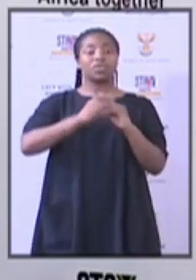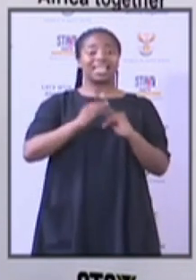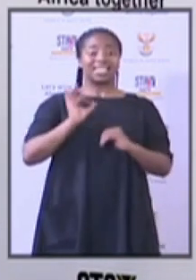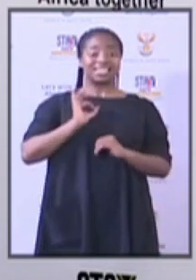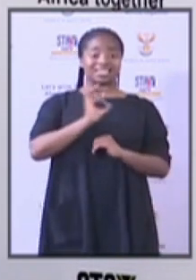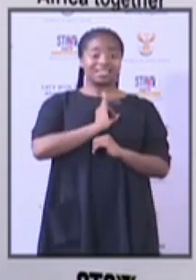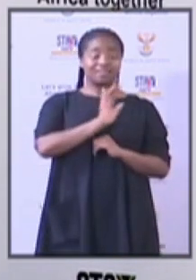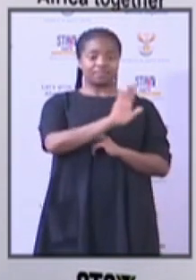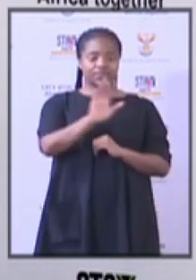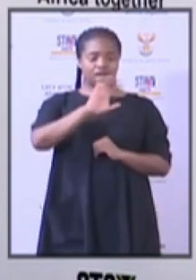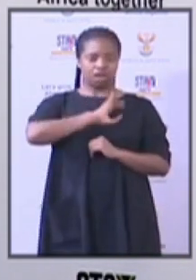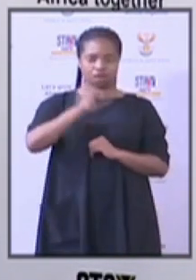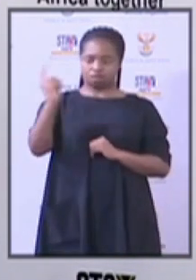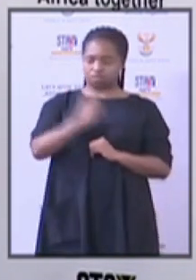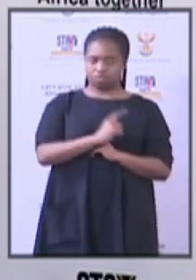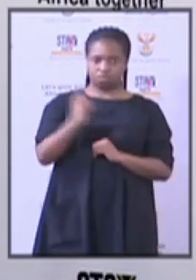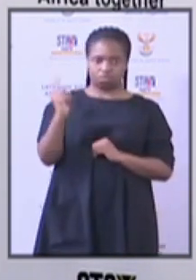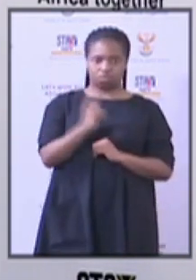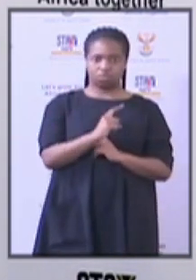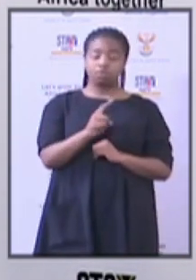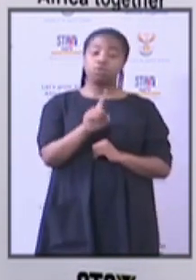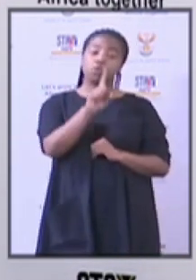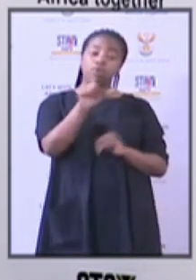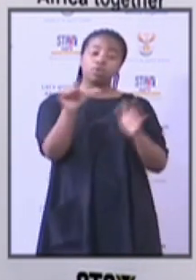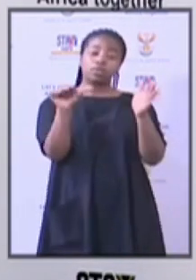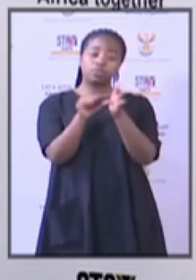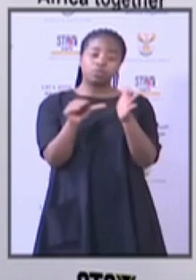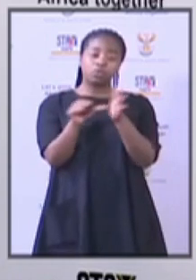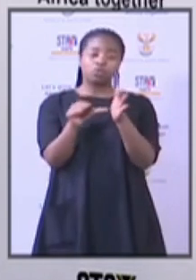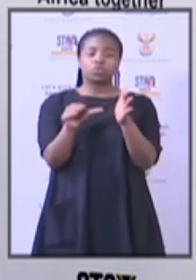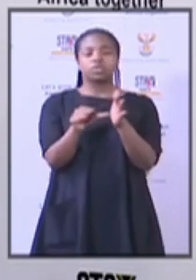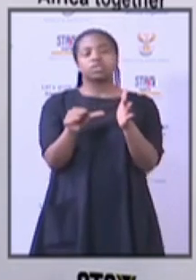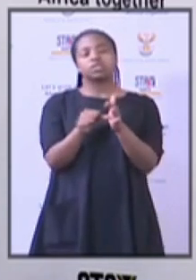staff and clients. It's very important,